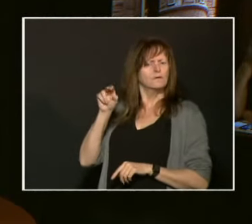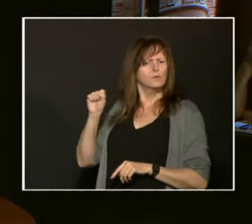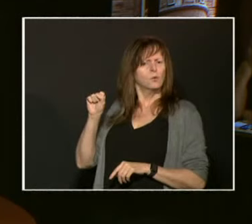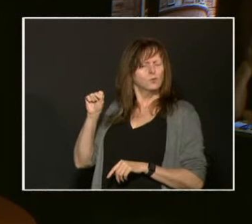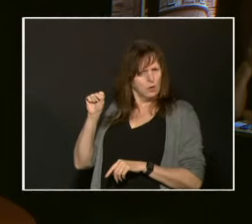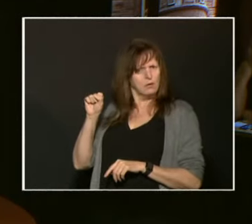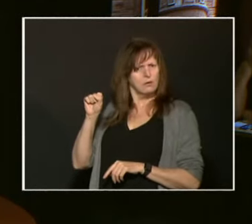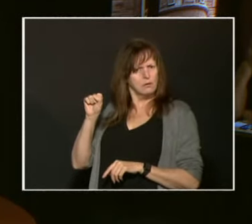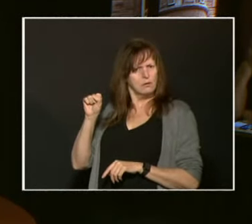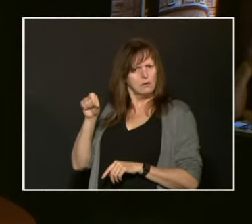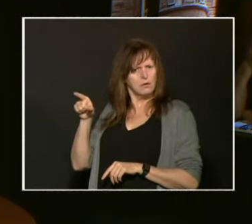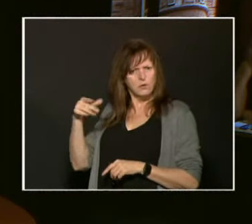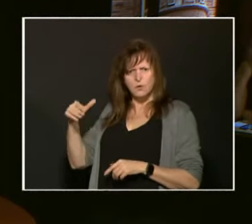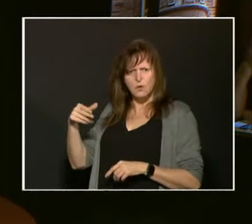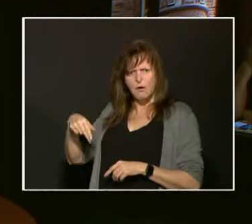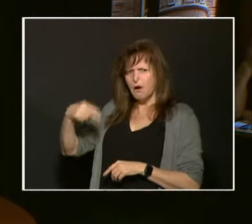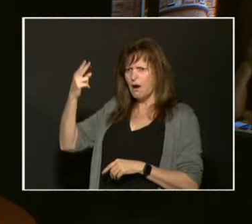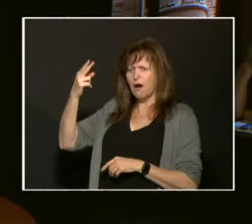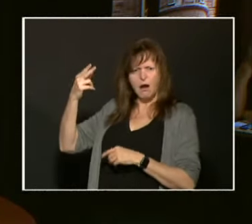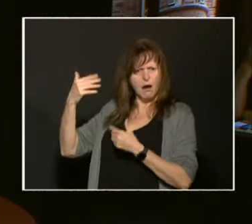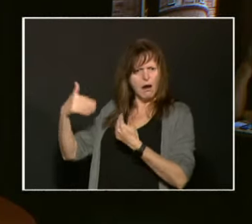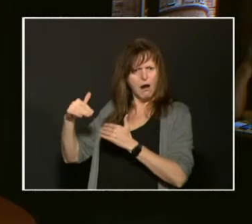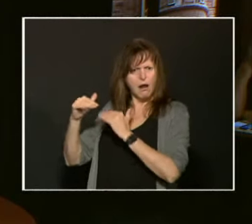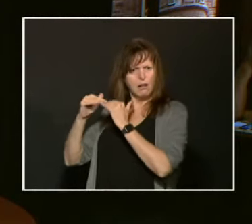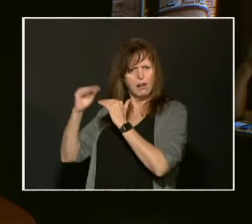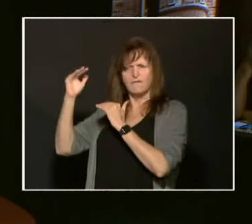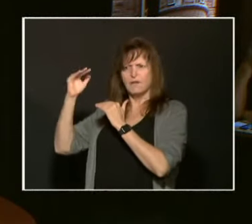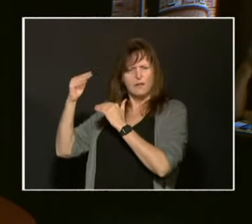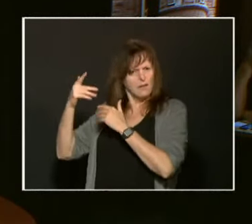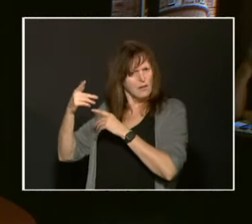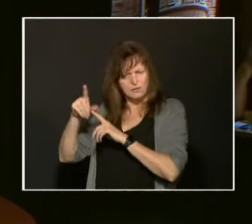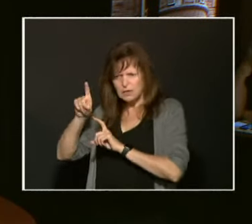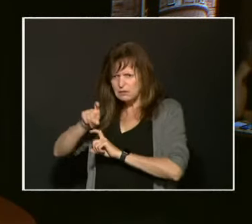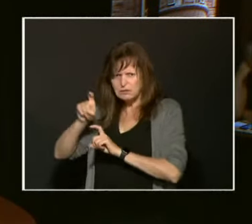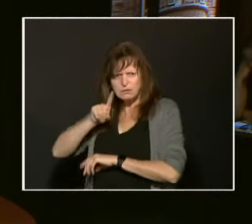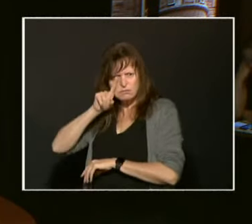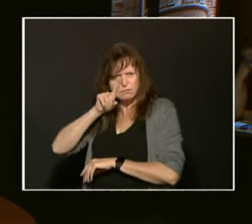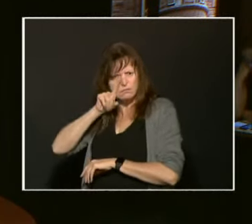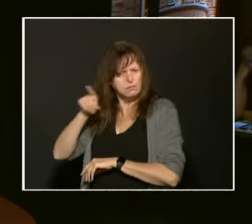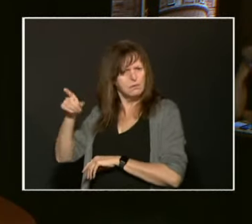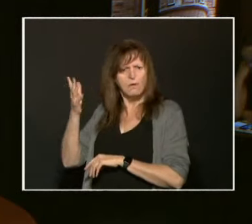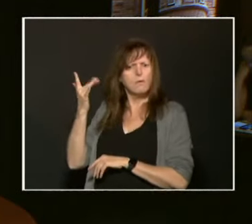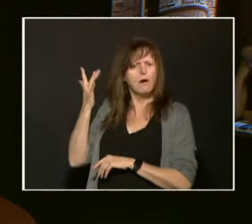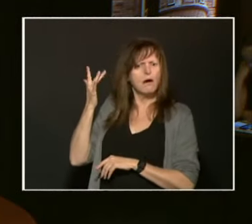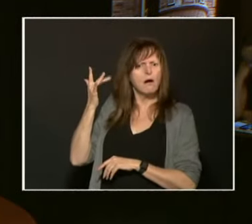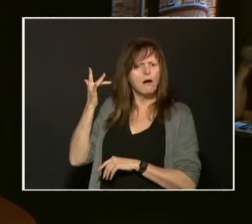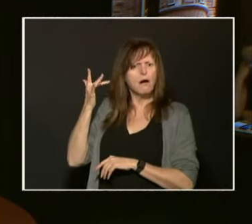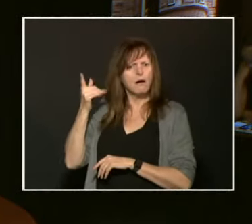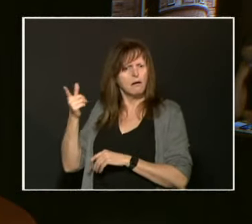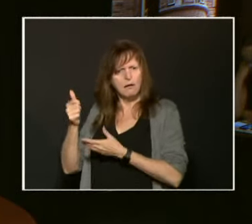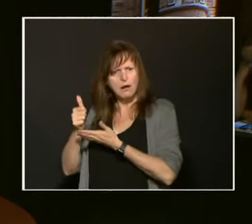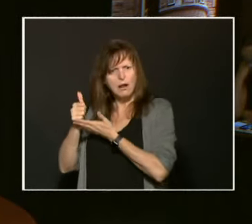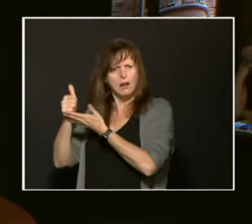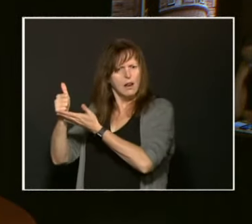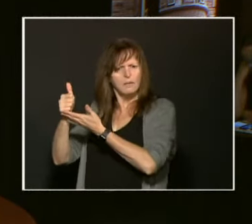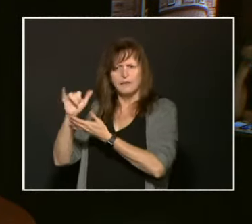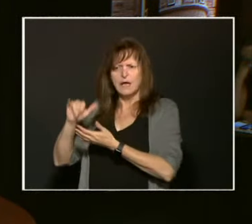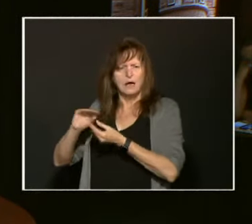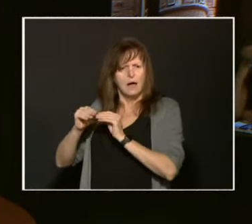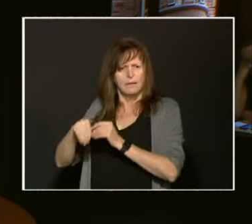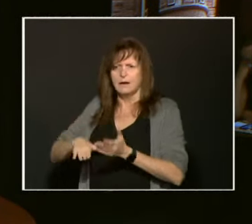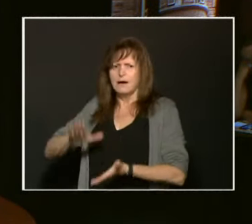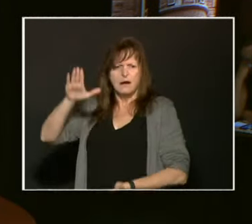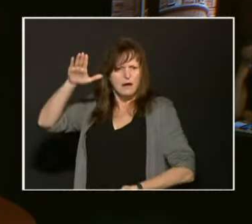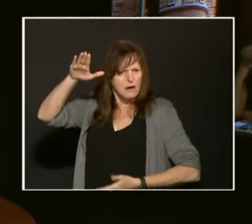has seen in the pandemic, and they seem to have that seems to have contributed to really shutting down their latest wave. So, why aren't we testing more right